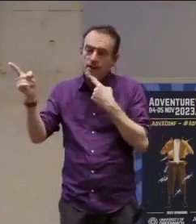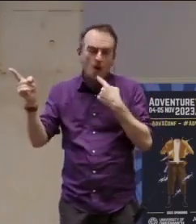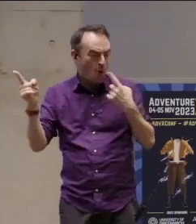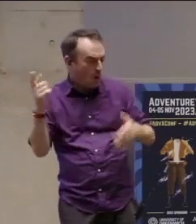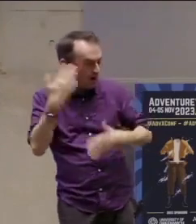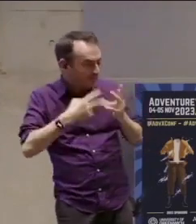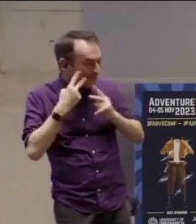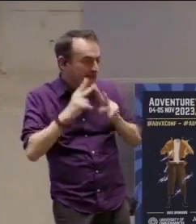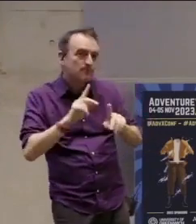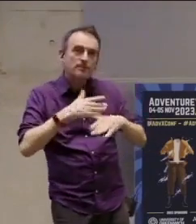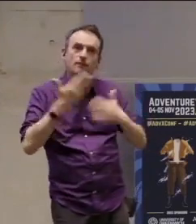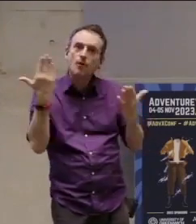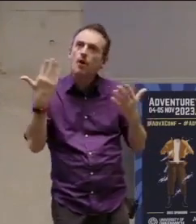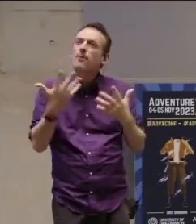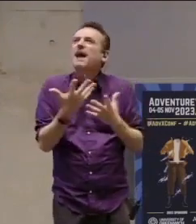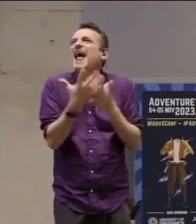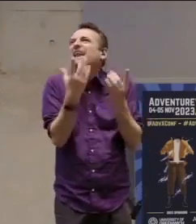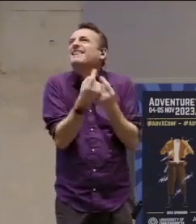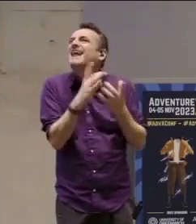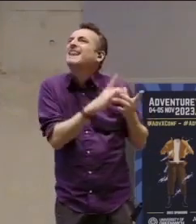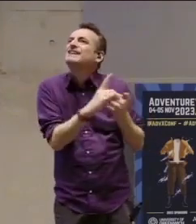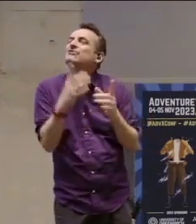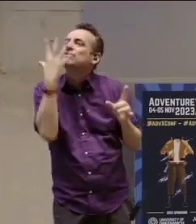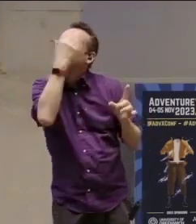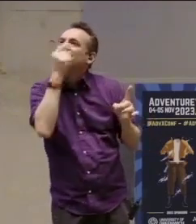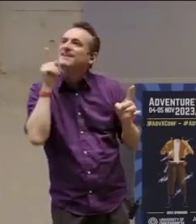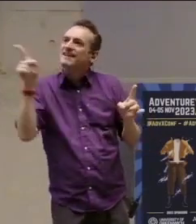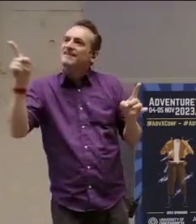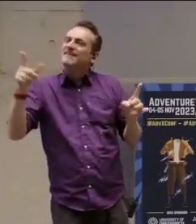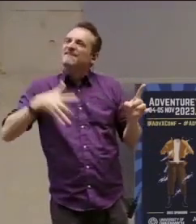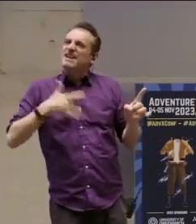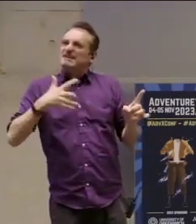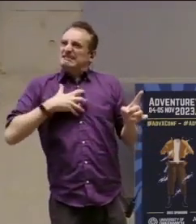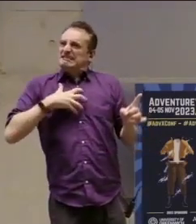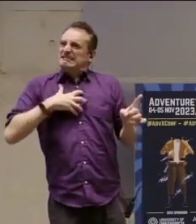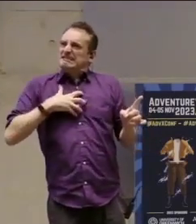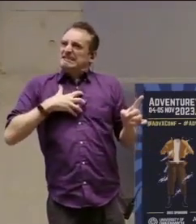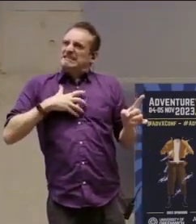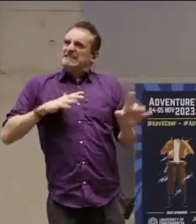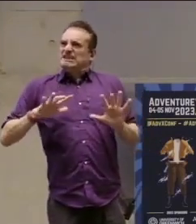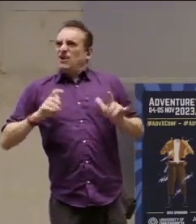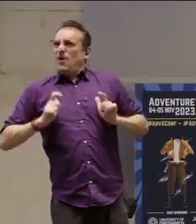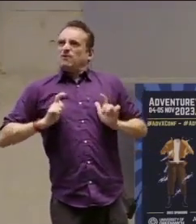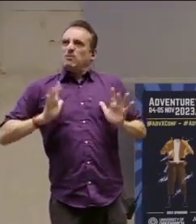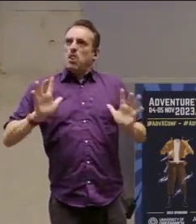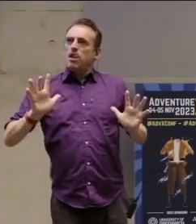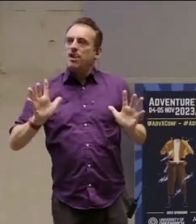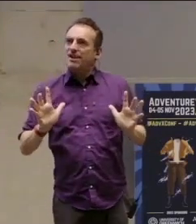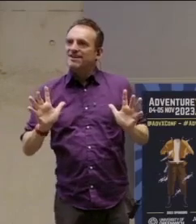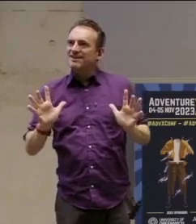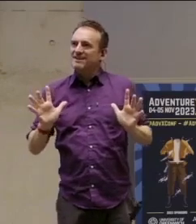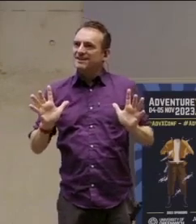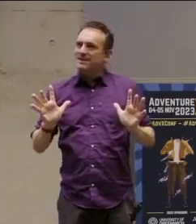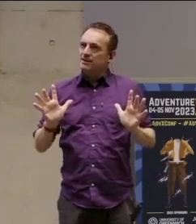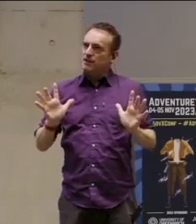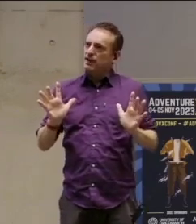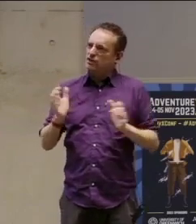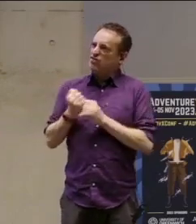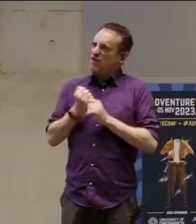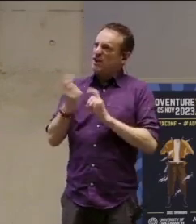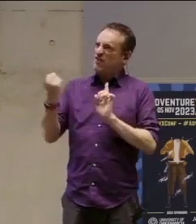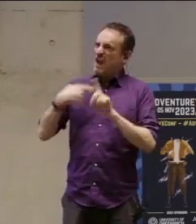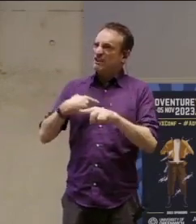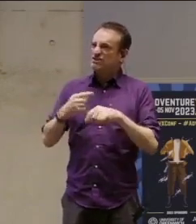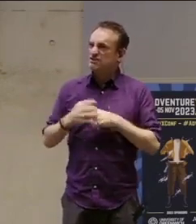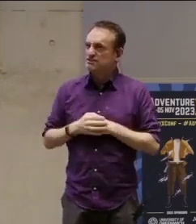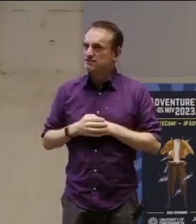any game depicting spirits is a bit, like, scary sometimes, which I understand. But yeah, I'd say that's the reaction. Okay, thanks.